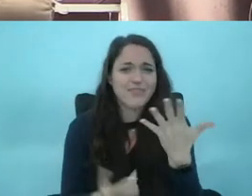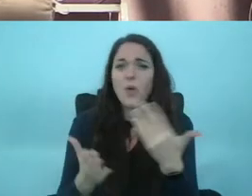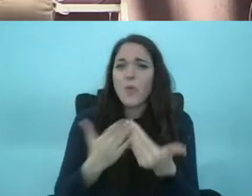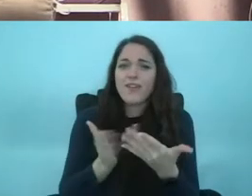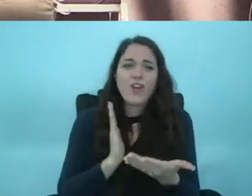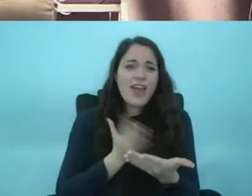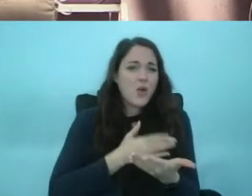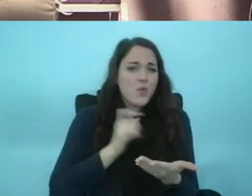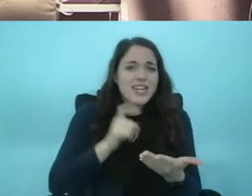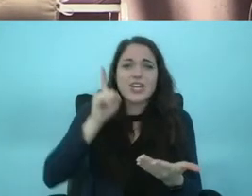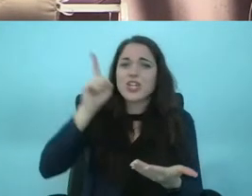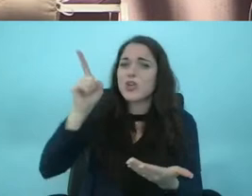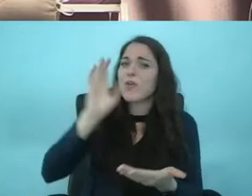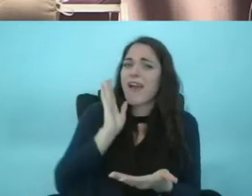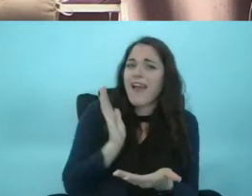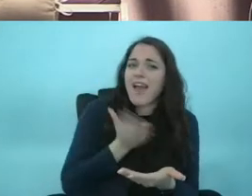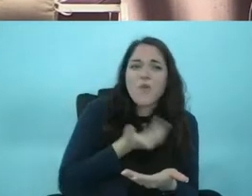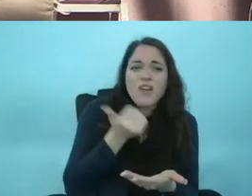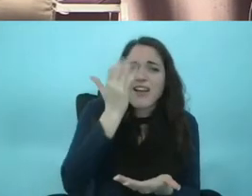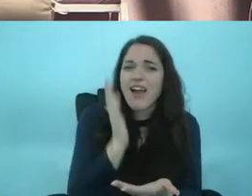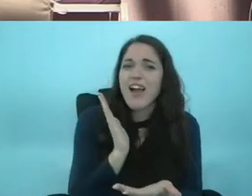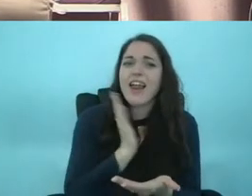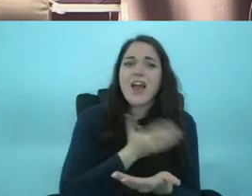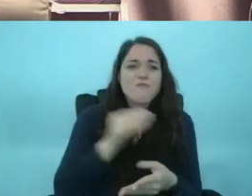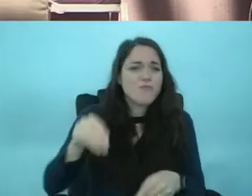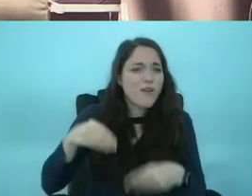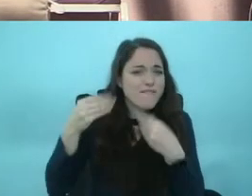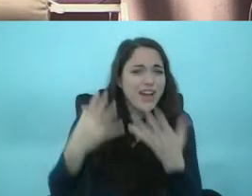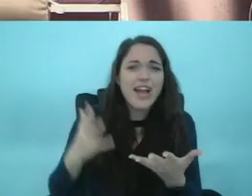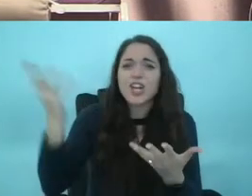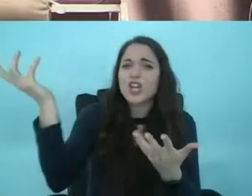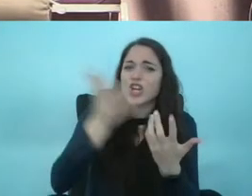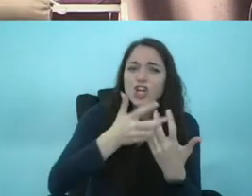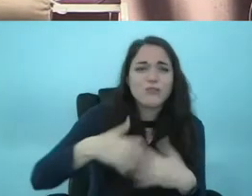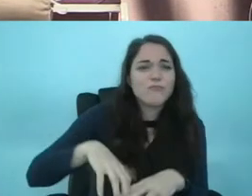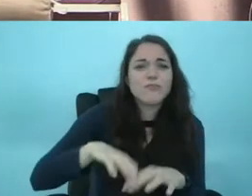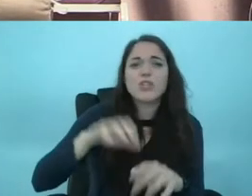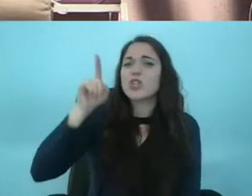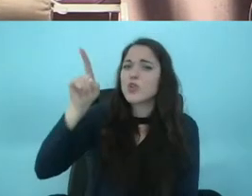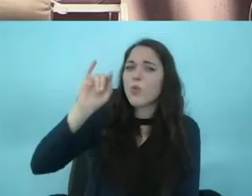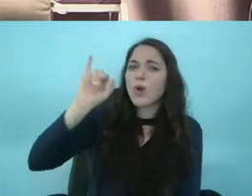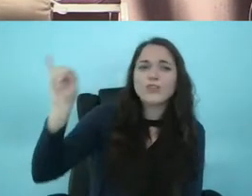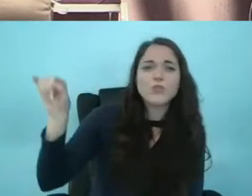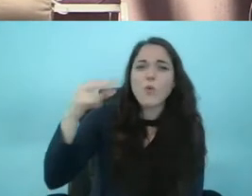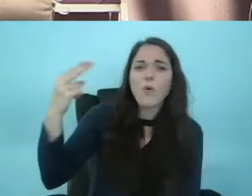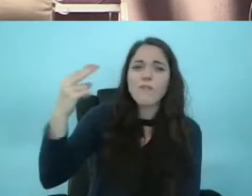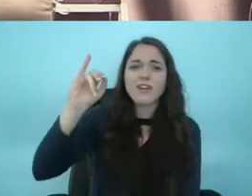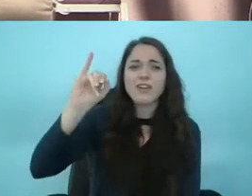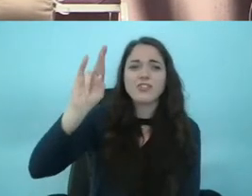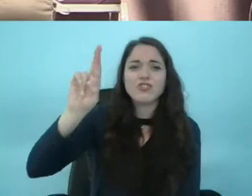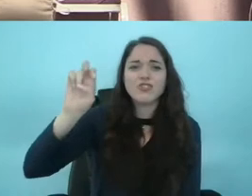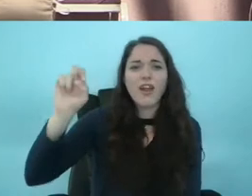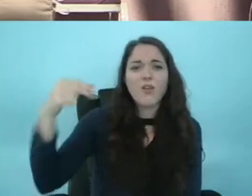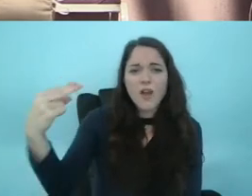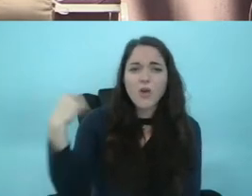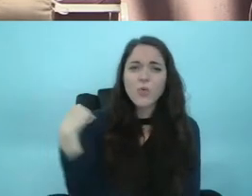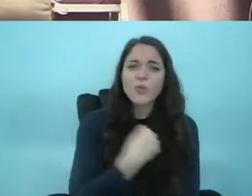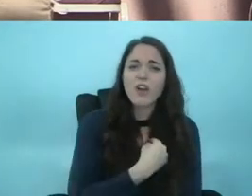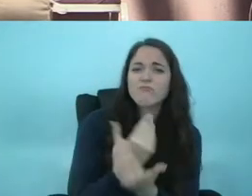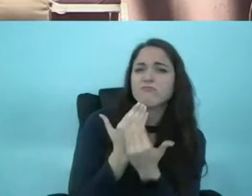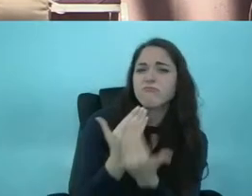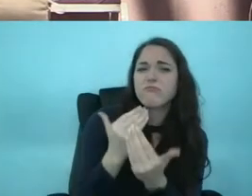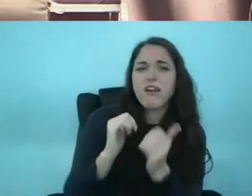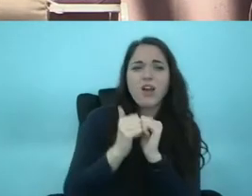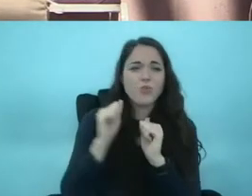You are our God. You are our provider. You are Jehovah Jireh, and we are so grateful for how you provide for